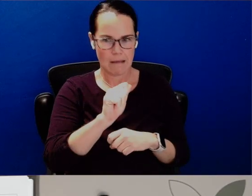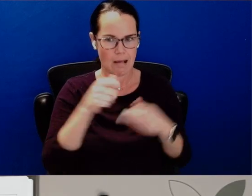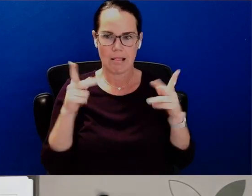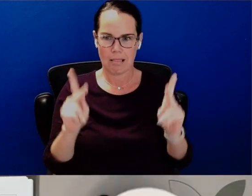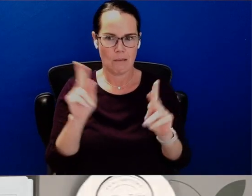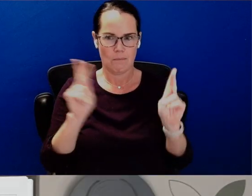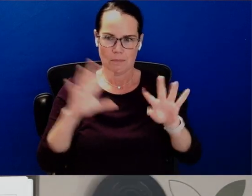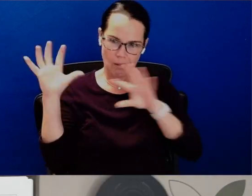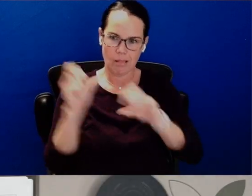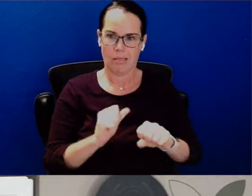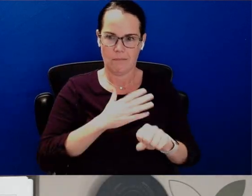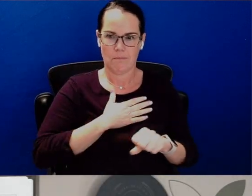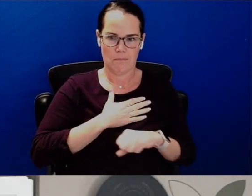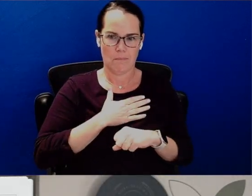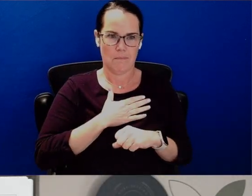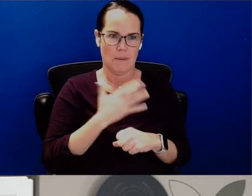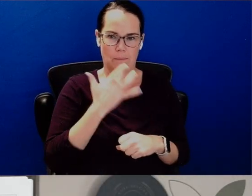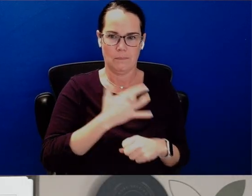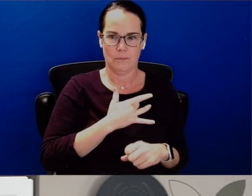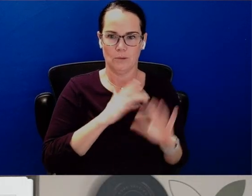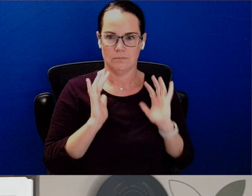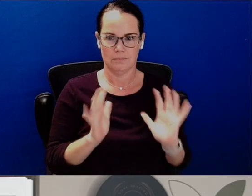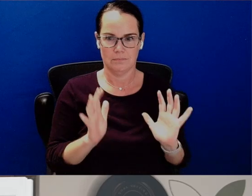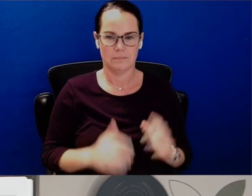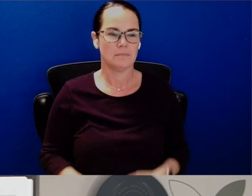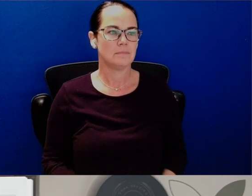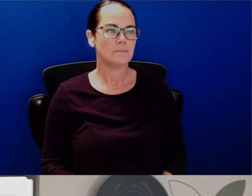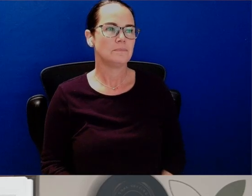birthday. Okay,